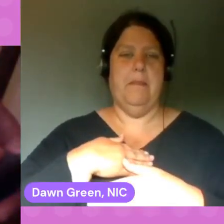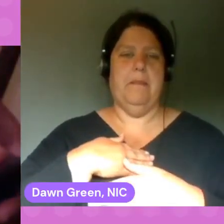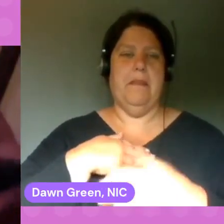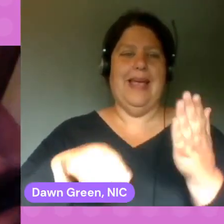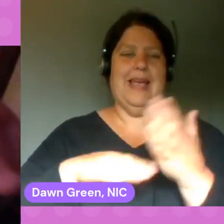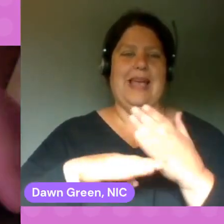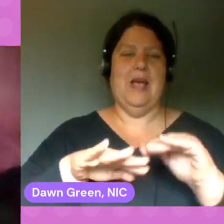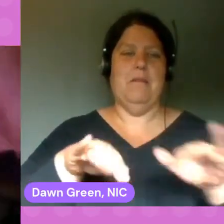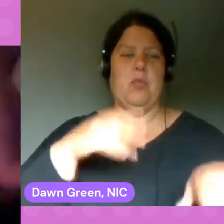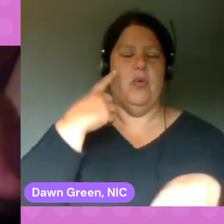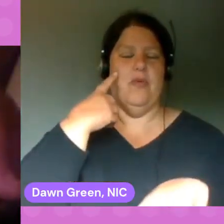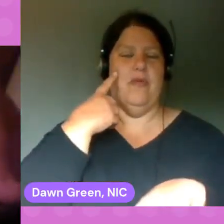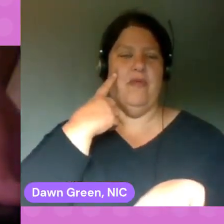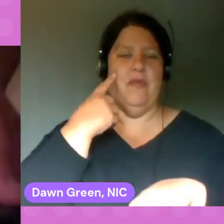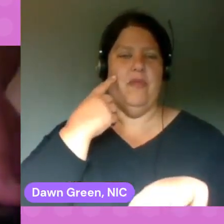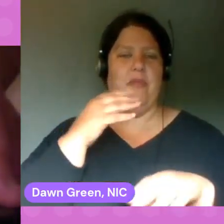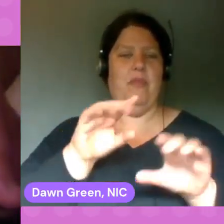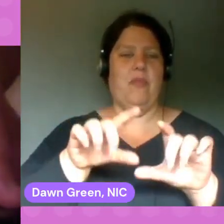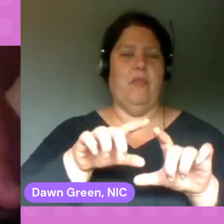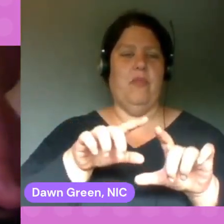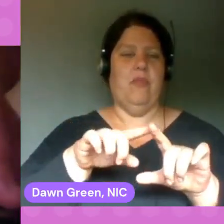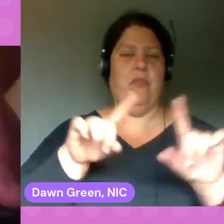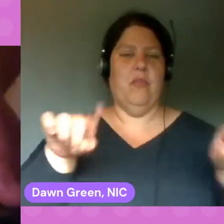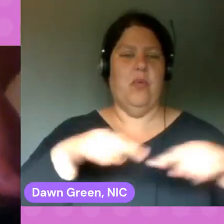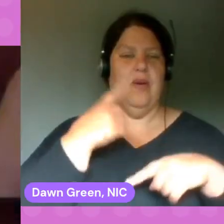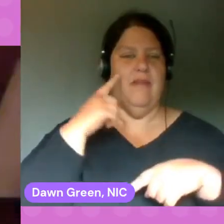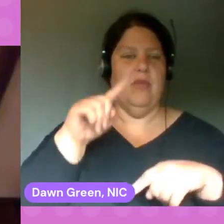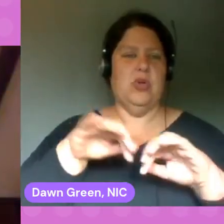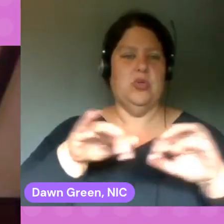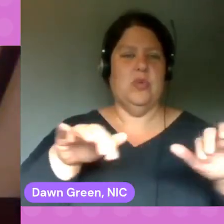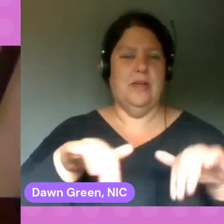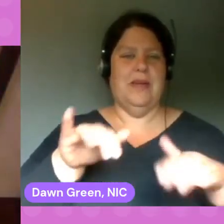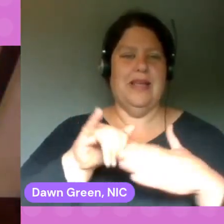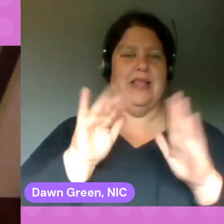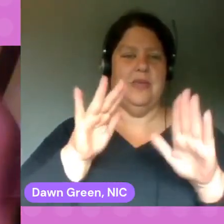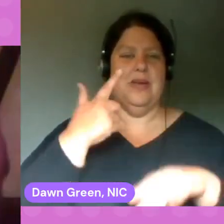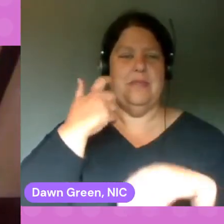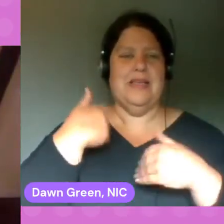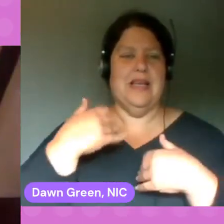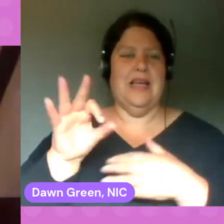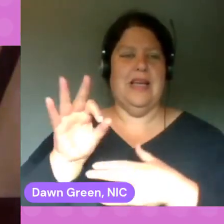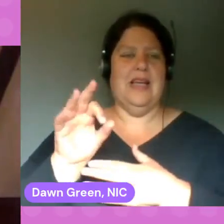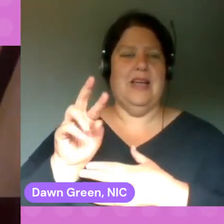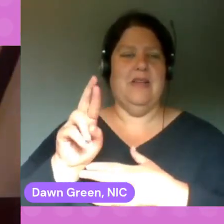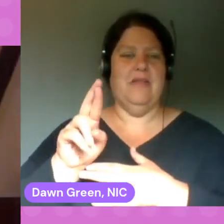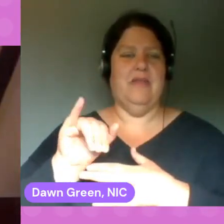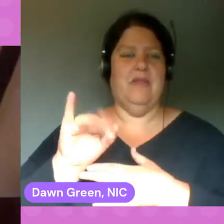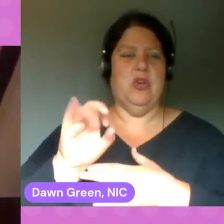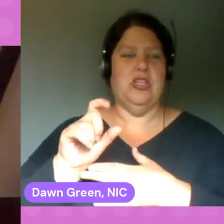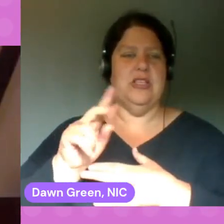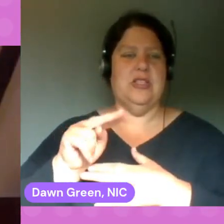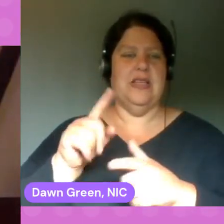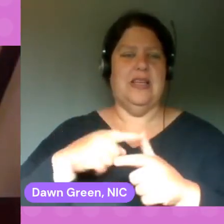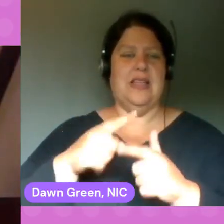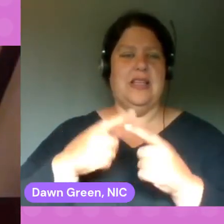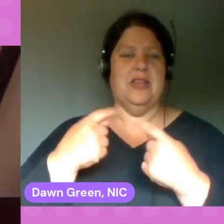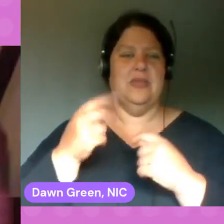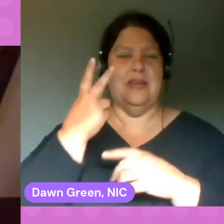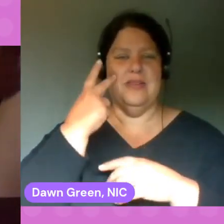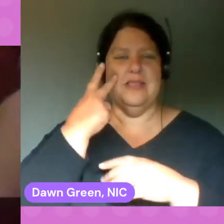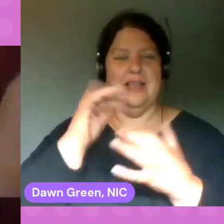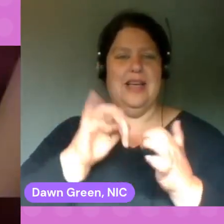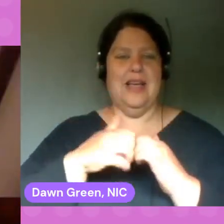But actually it works great because it has some kind of friction on surface. And I was just trying to see how it